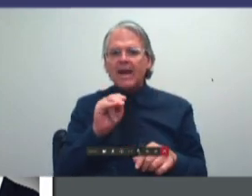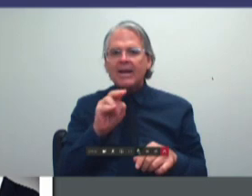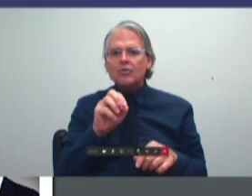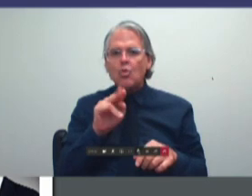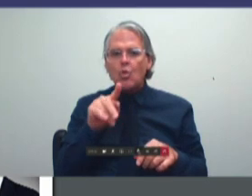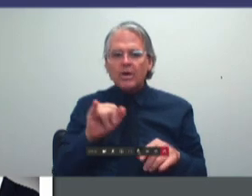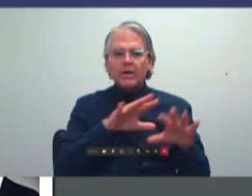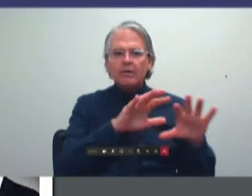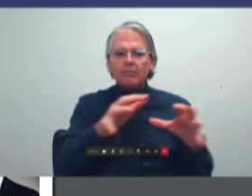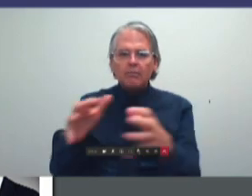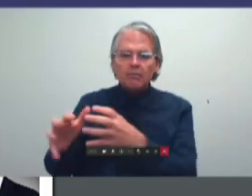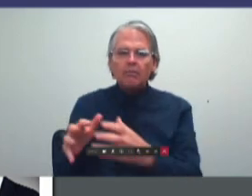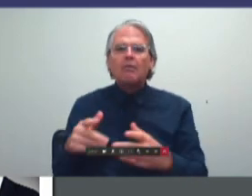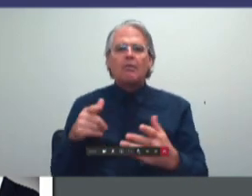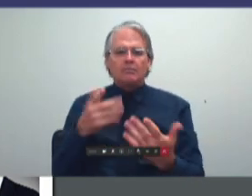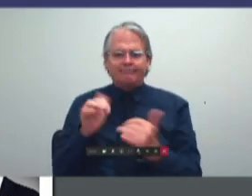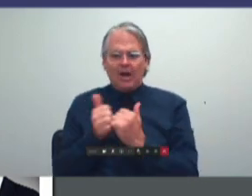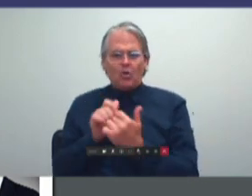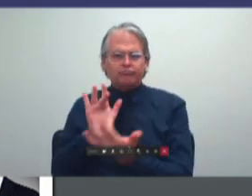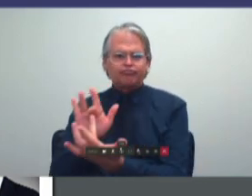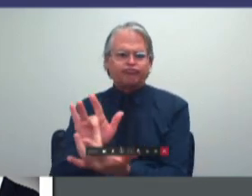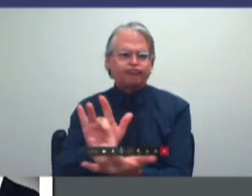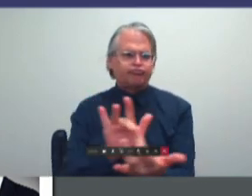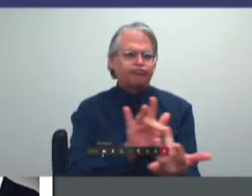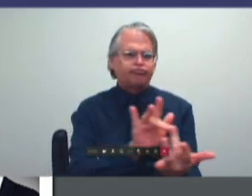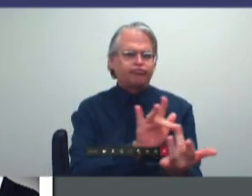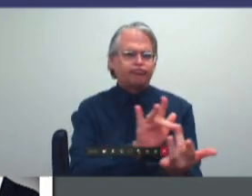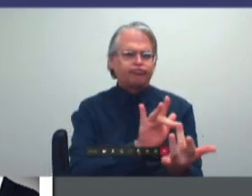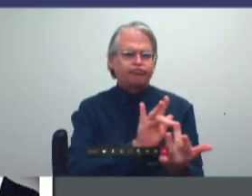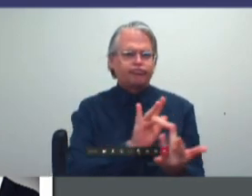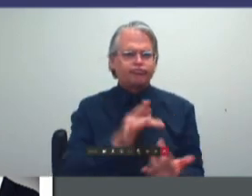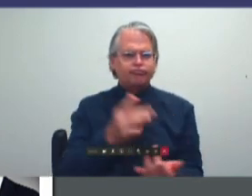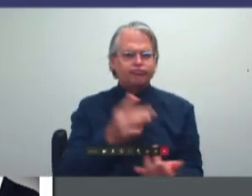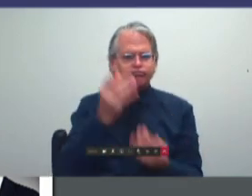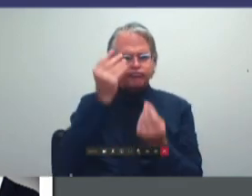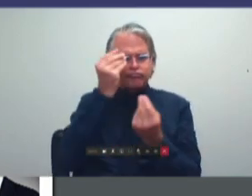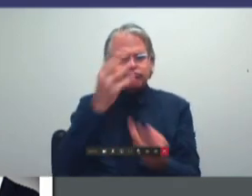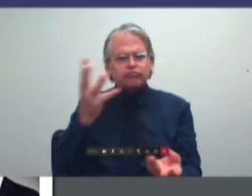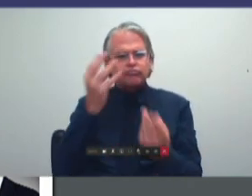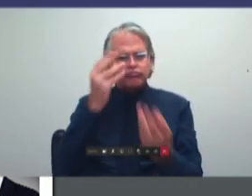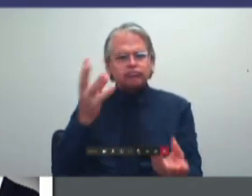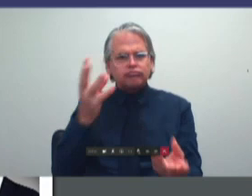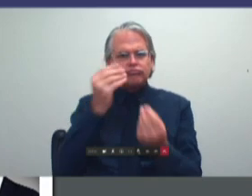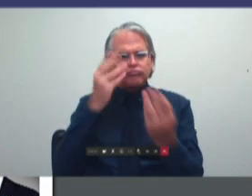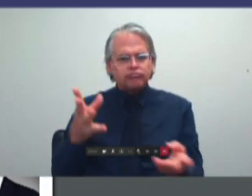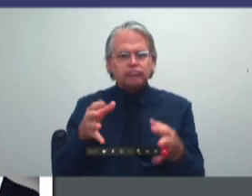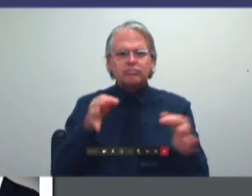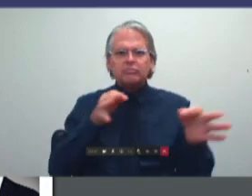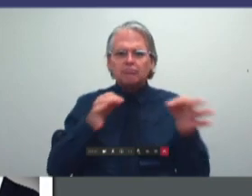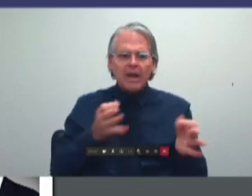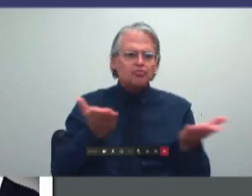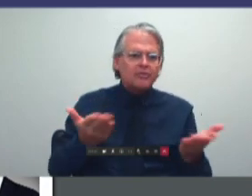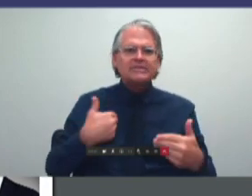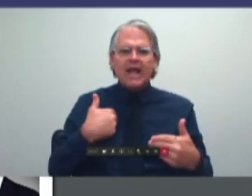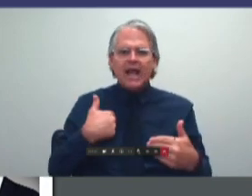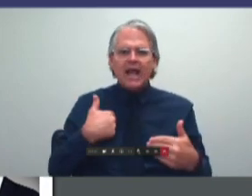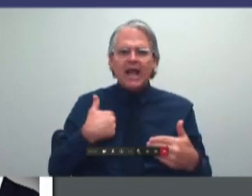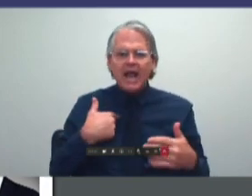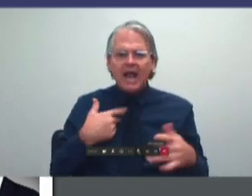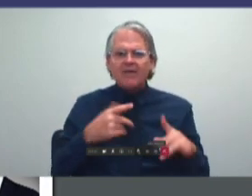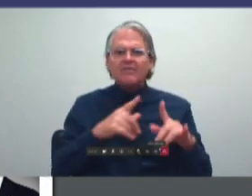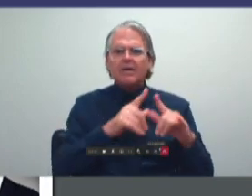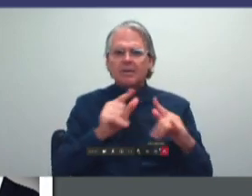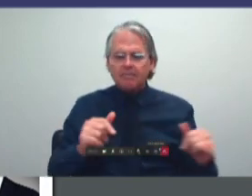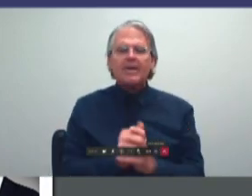we can to get out in the community to offer services. So she's been amazing. And then we have Stephen Polikalis. He is attorney at